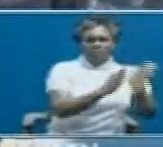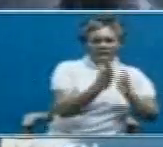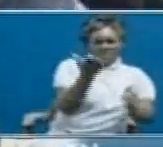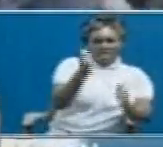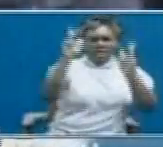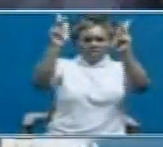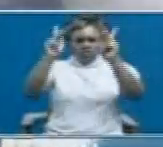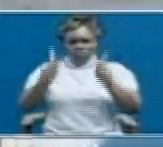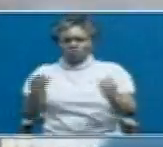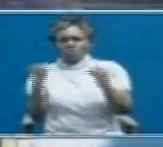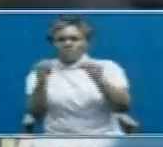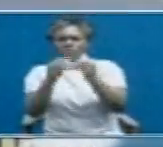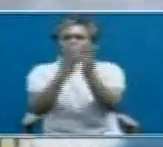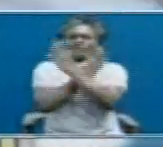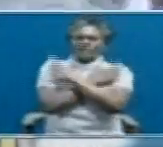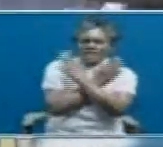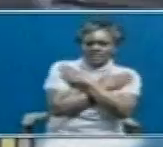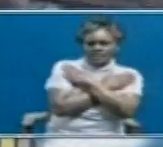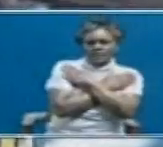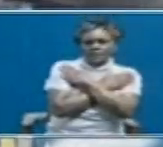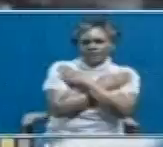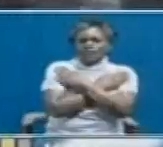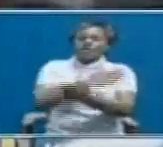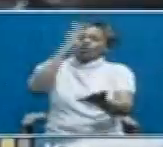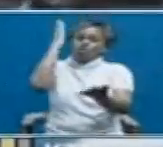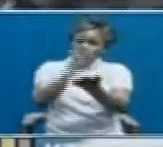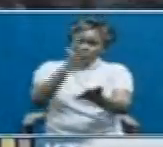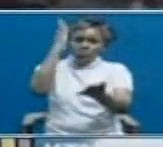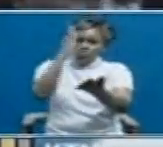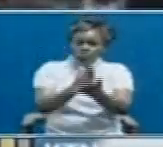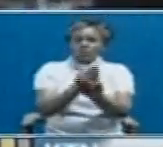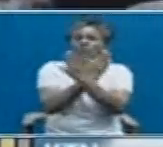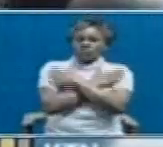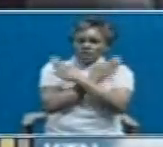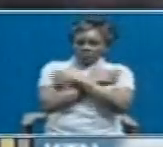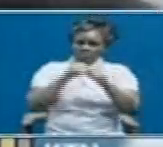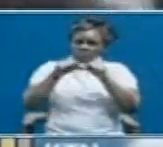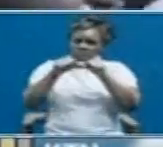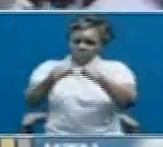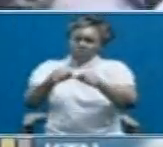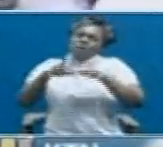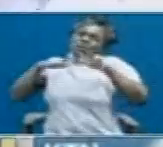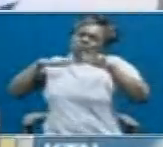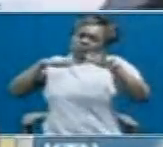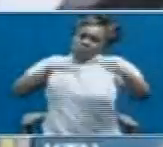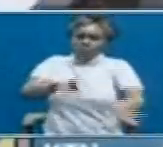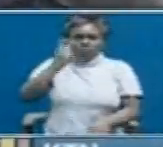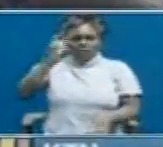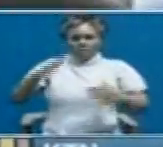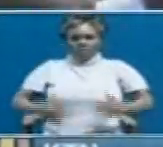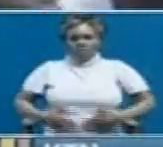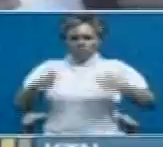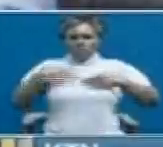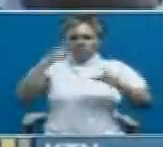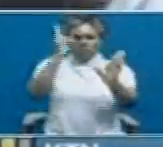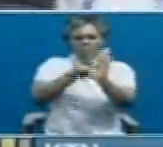his old friends and admirers. And true to the enduring friendship, crowds turned up to receive his body and participate